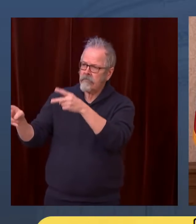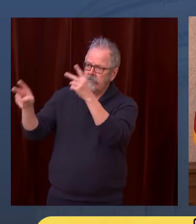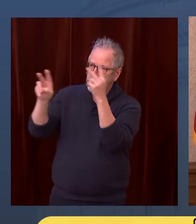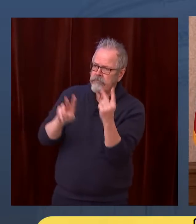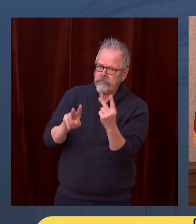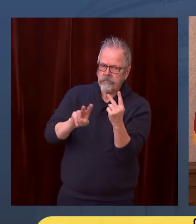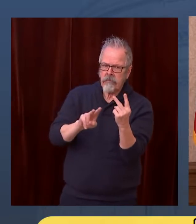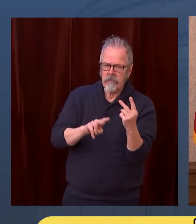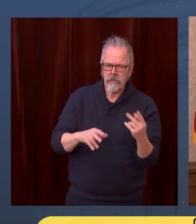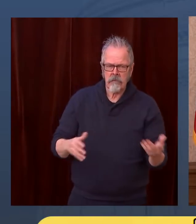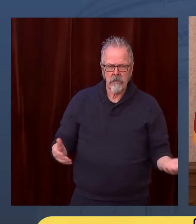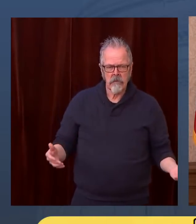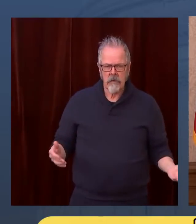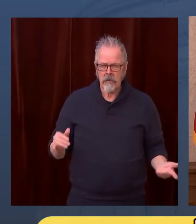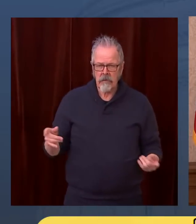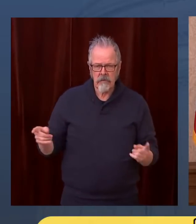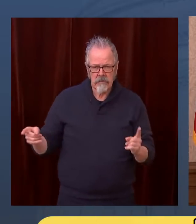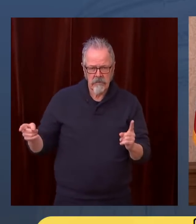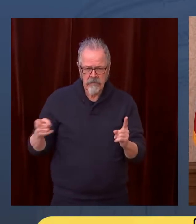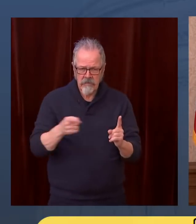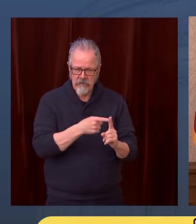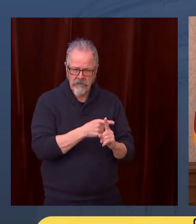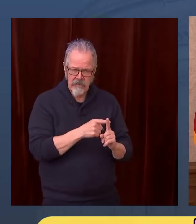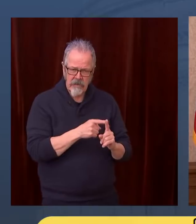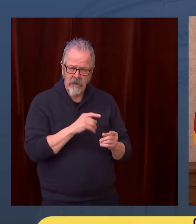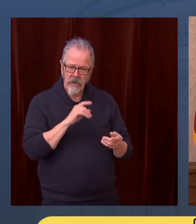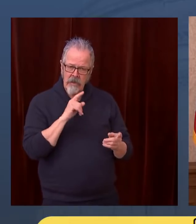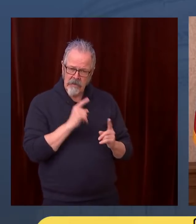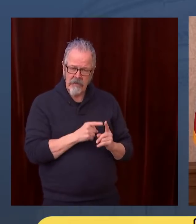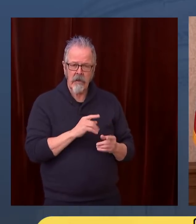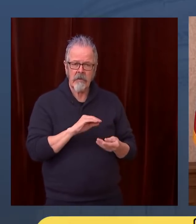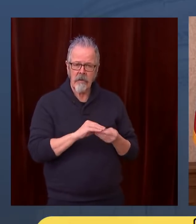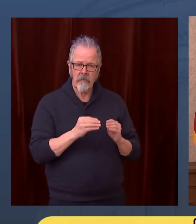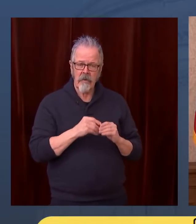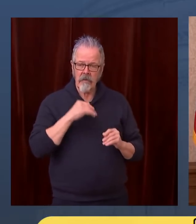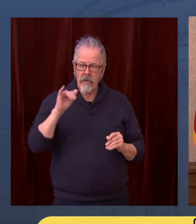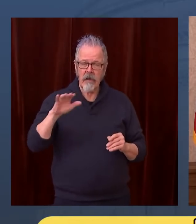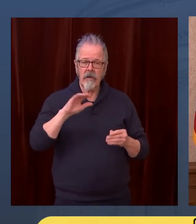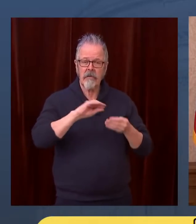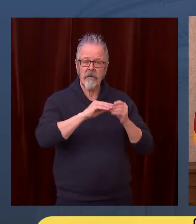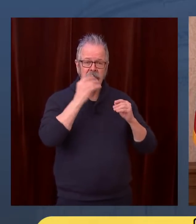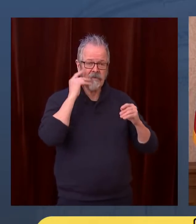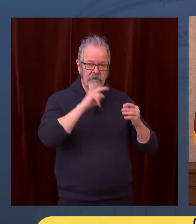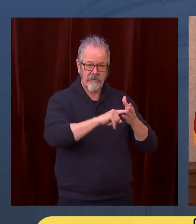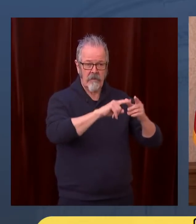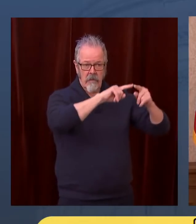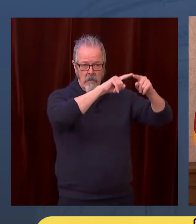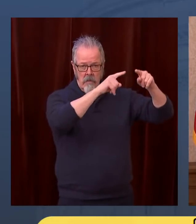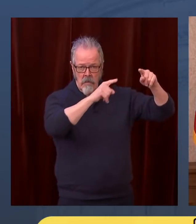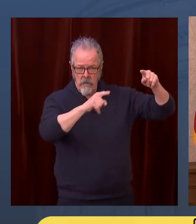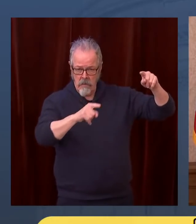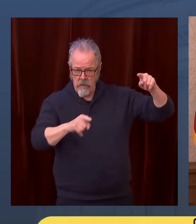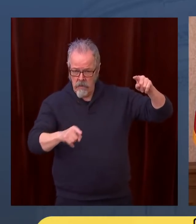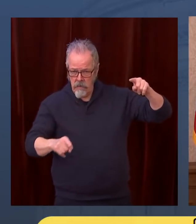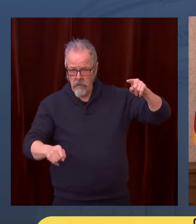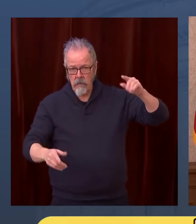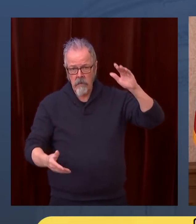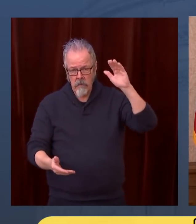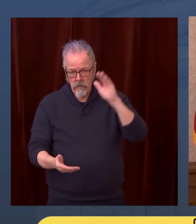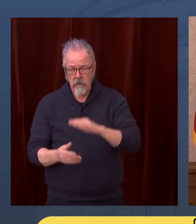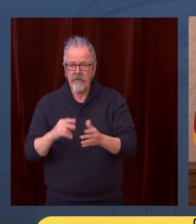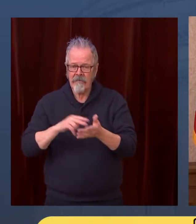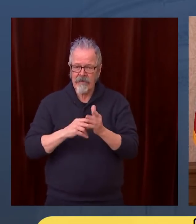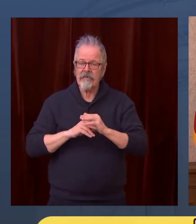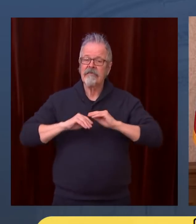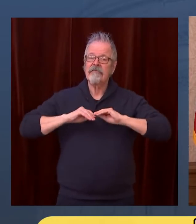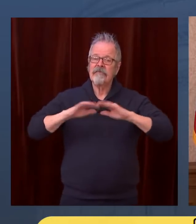these numbers that are low enough where that transmission rate is dramatically reduced. And again, our ultimate goal